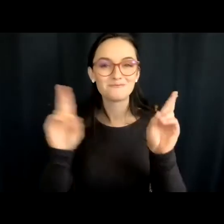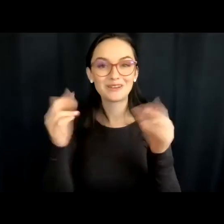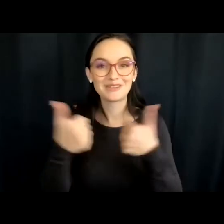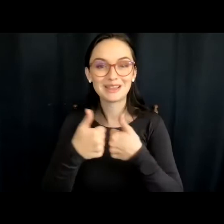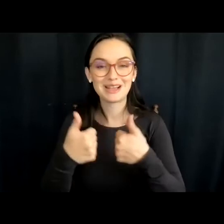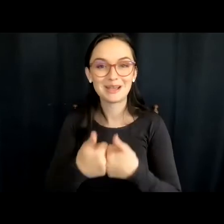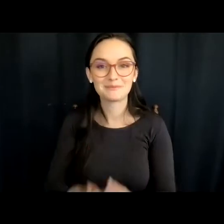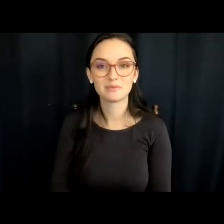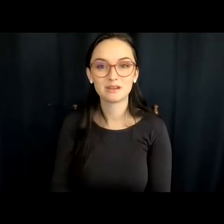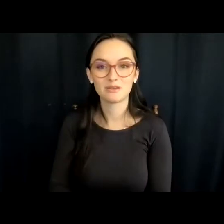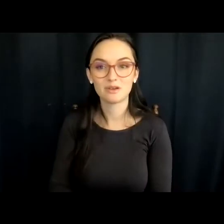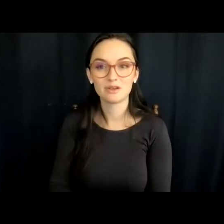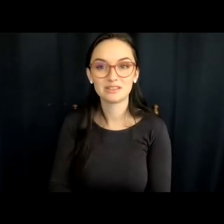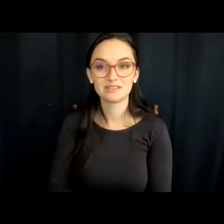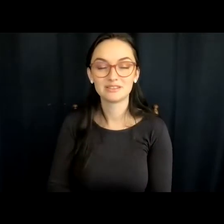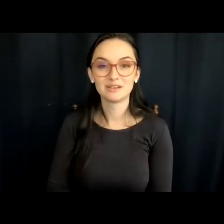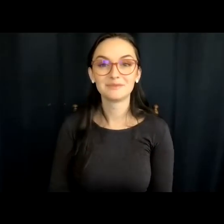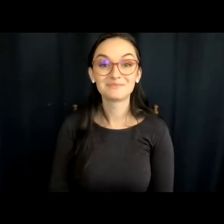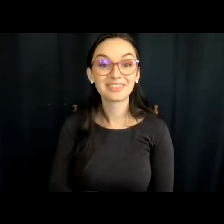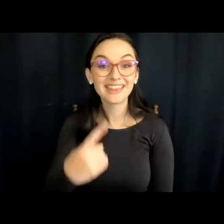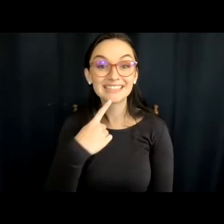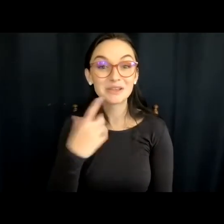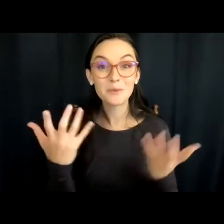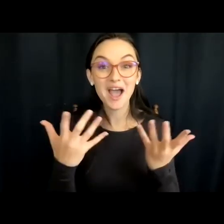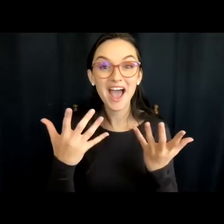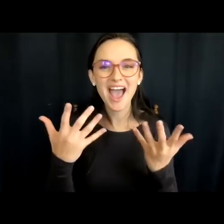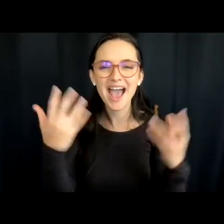yelled, "Go Ducks!"